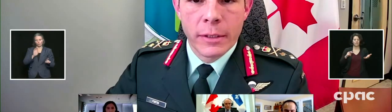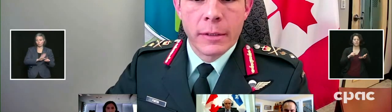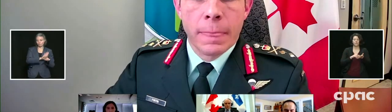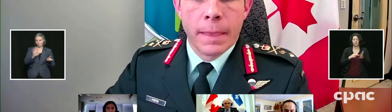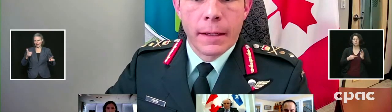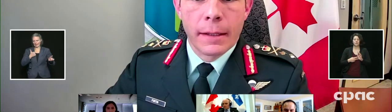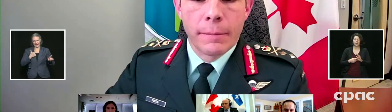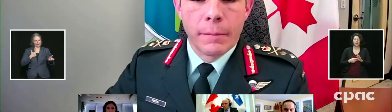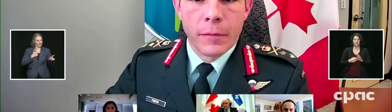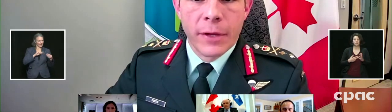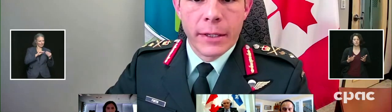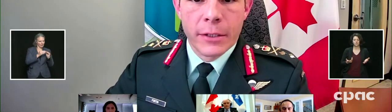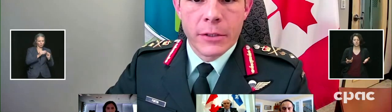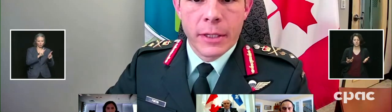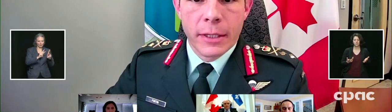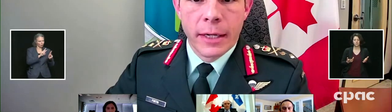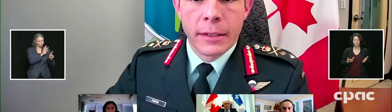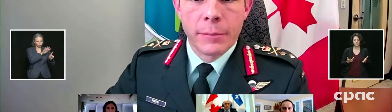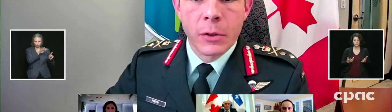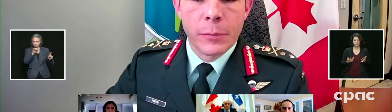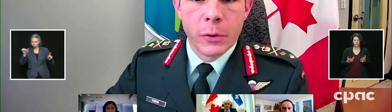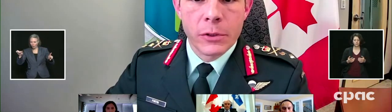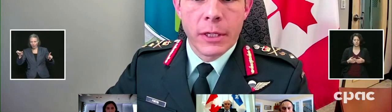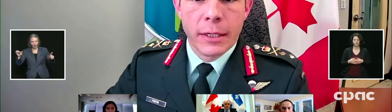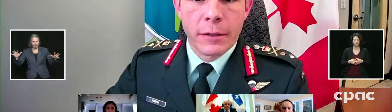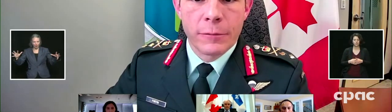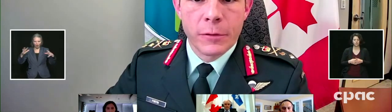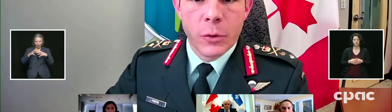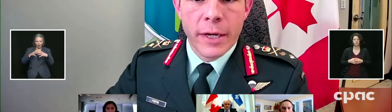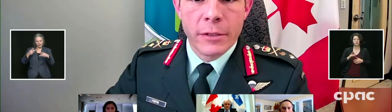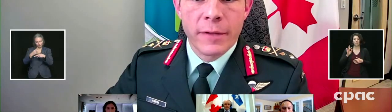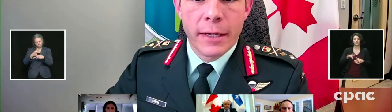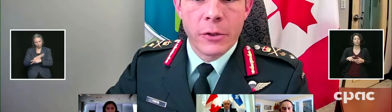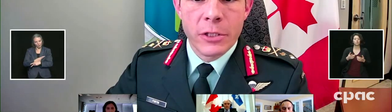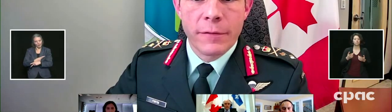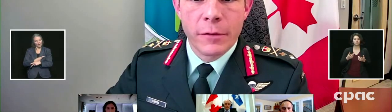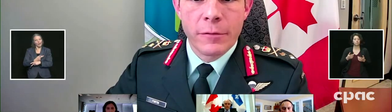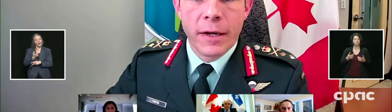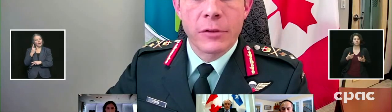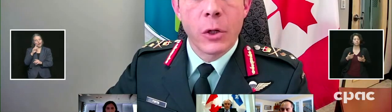country that is done in multiples of trays of